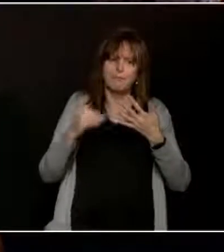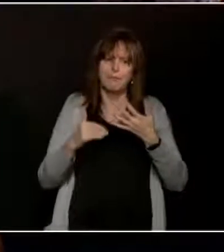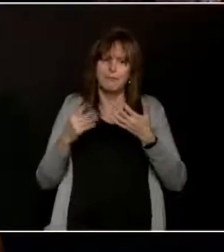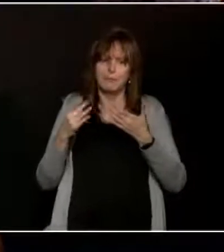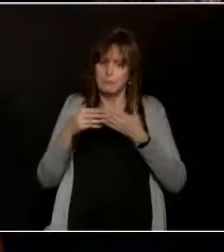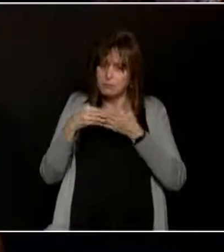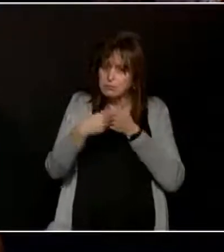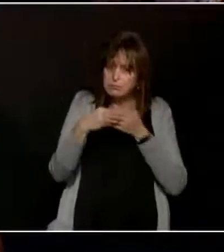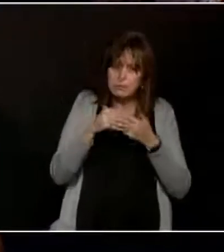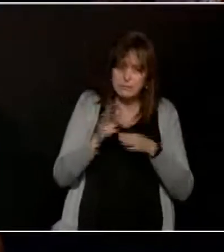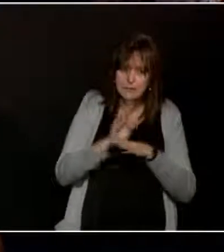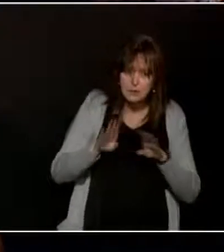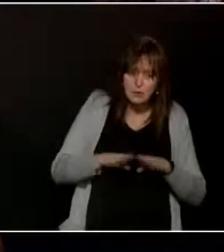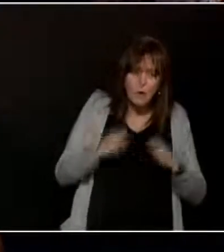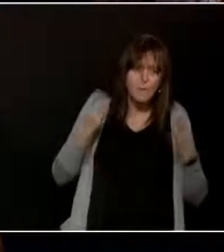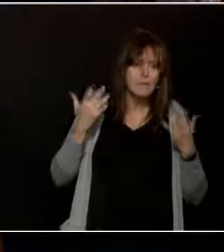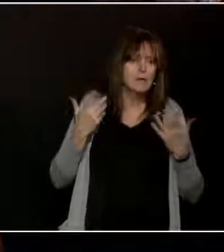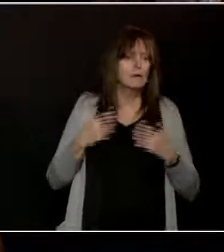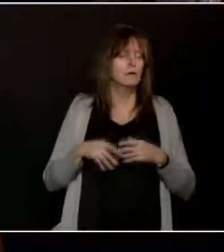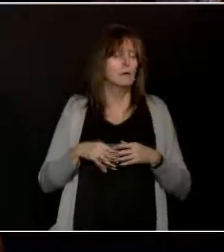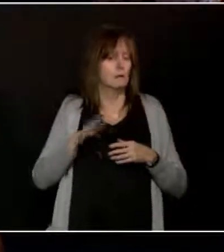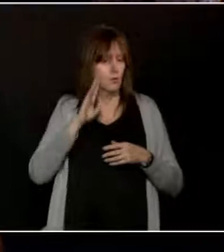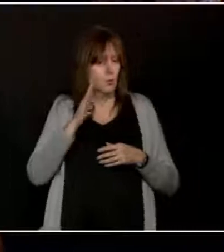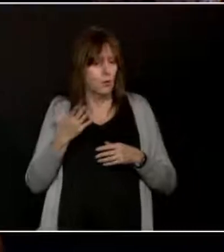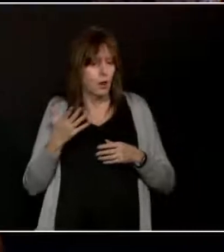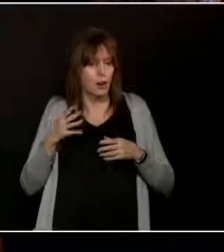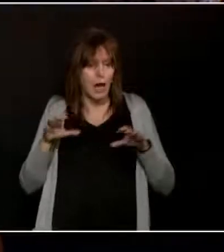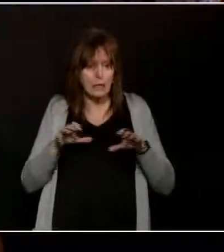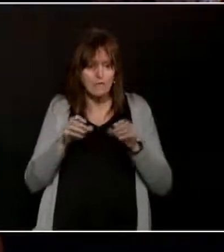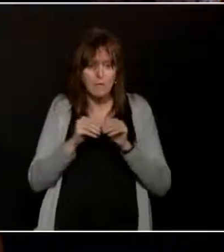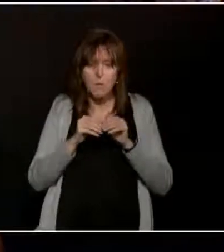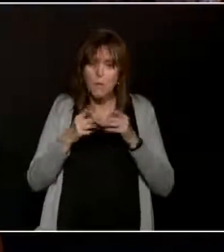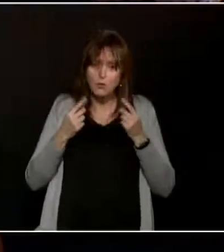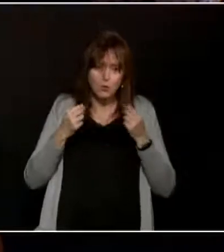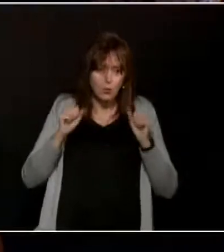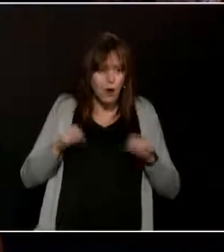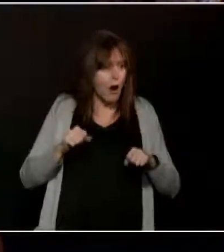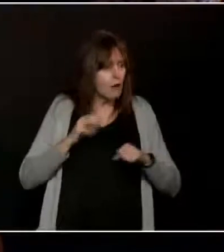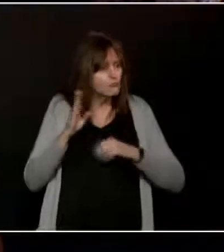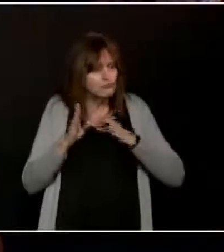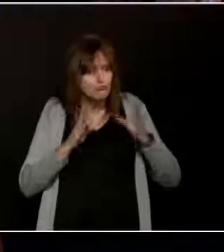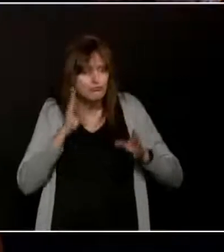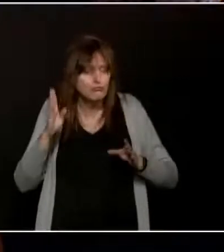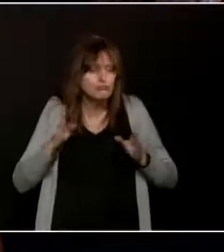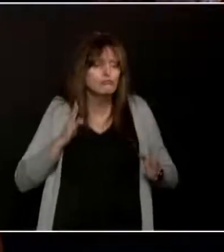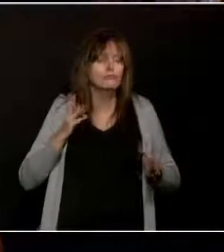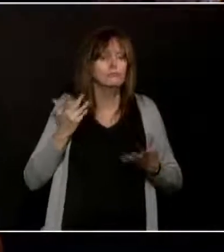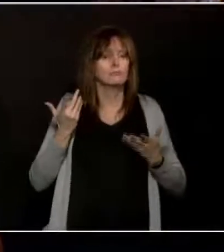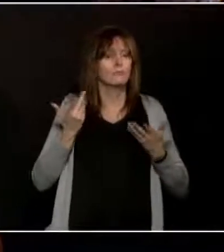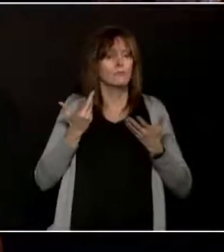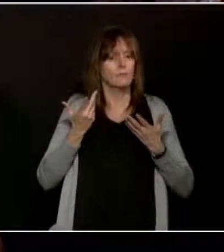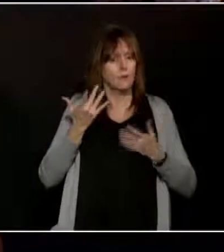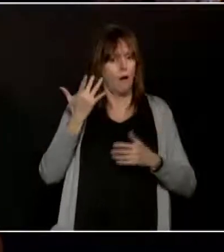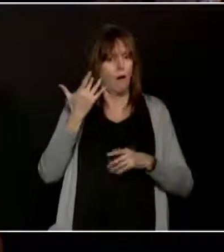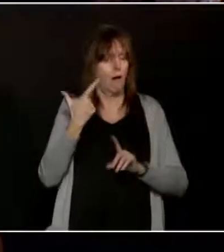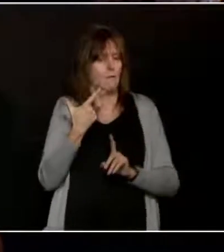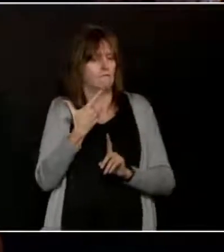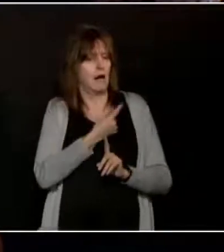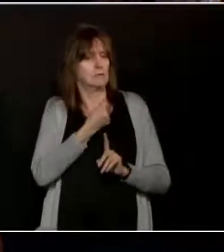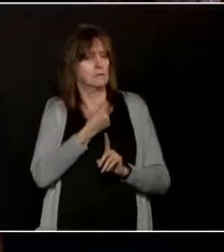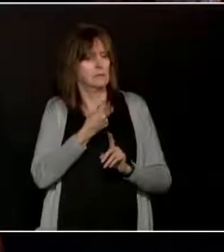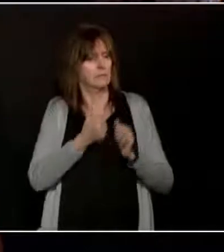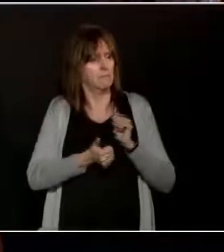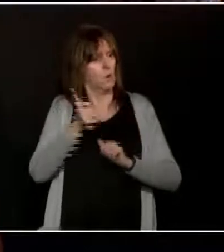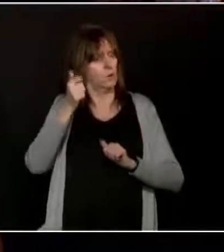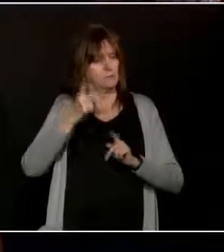allowed to open and what activities will be wise or unwise. Obviously, a partial vaccination is better than